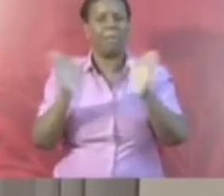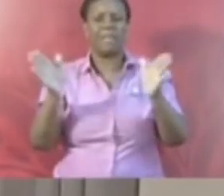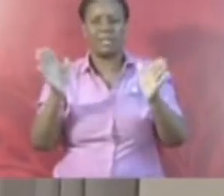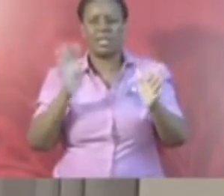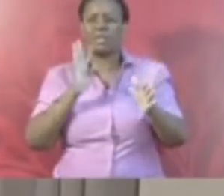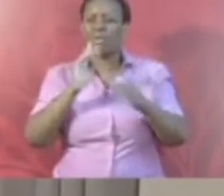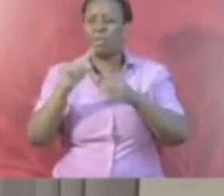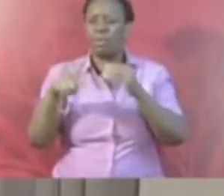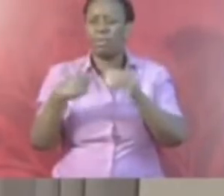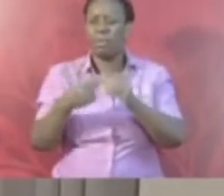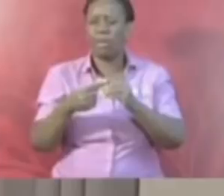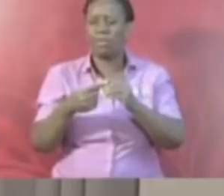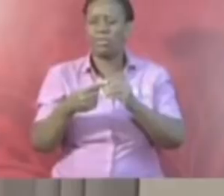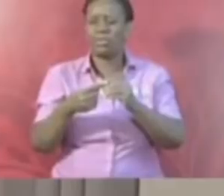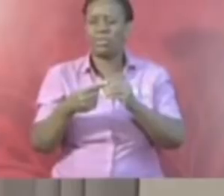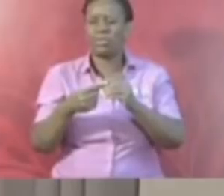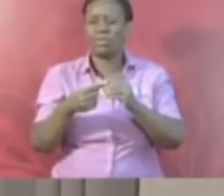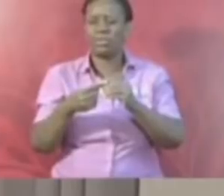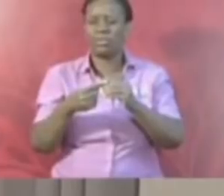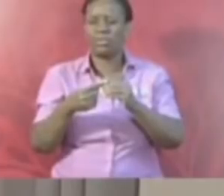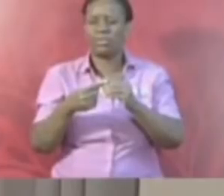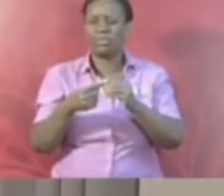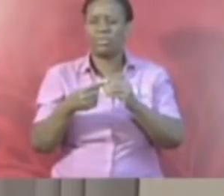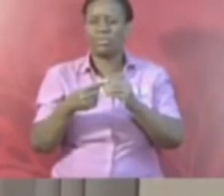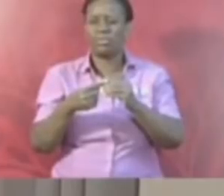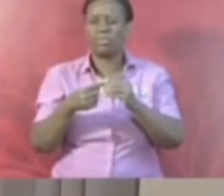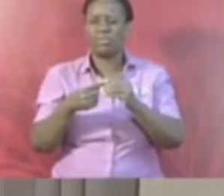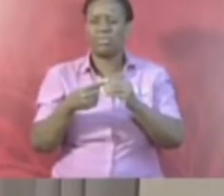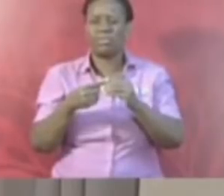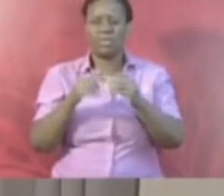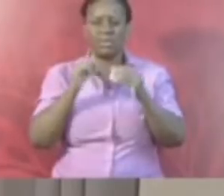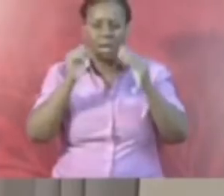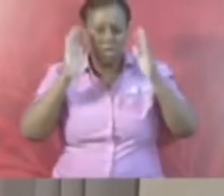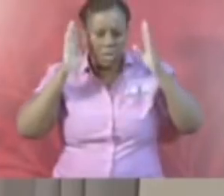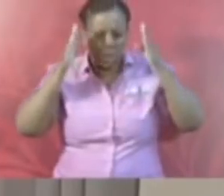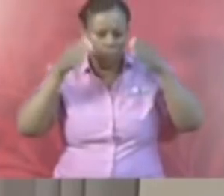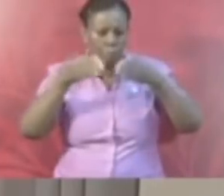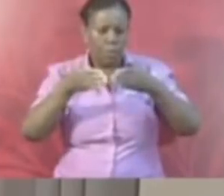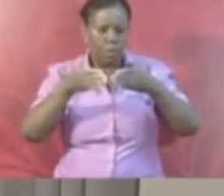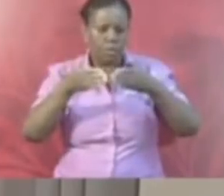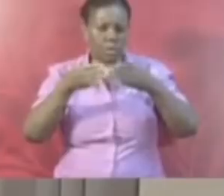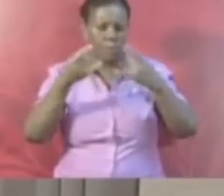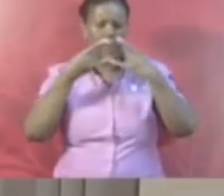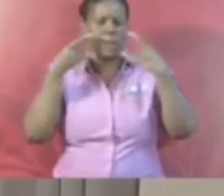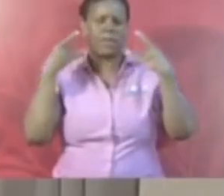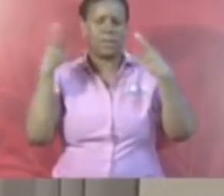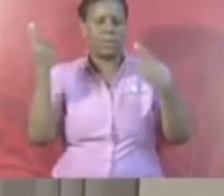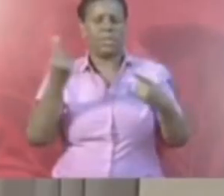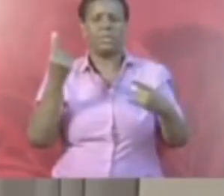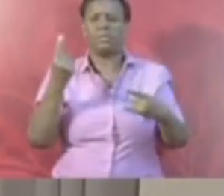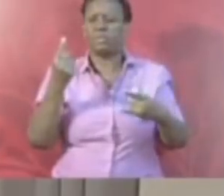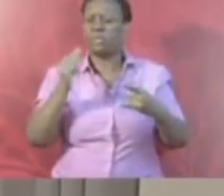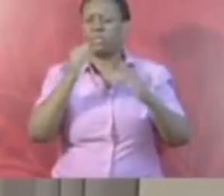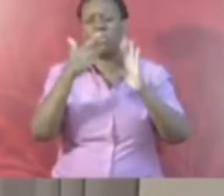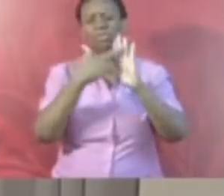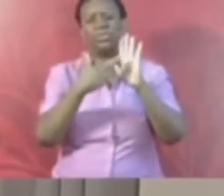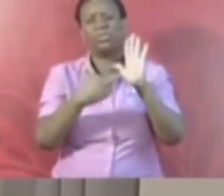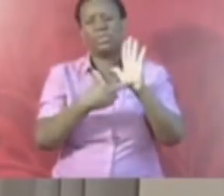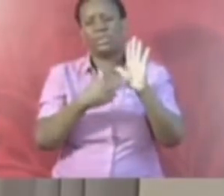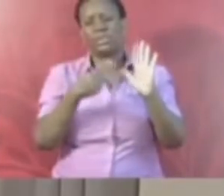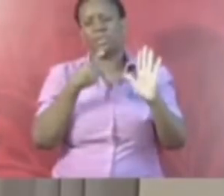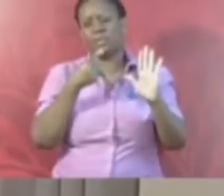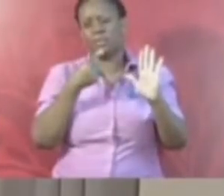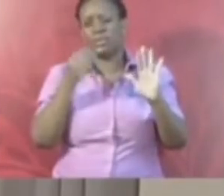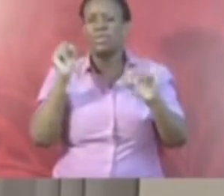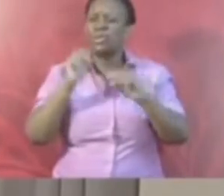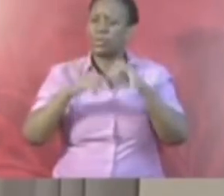only focusing on masks and not what the regulations say. So, I want to go to the